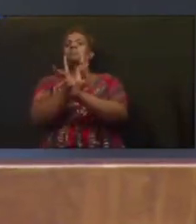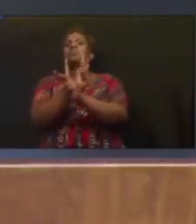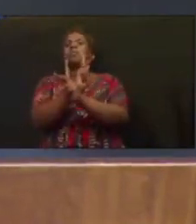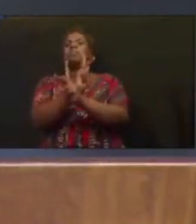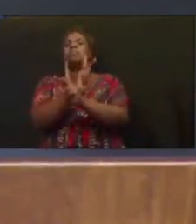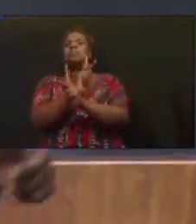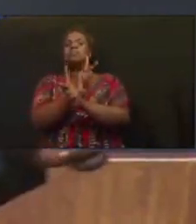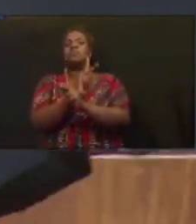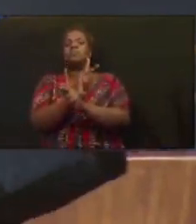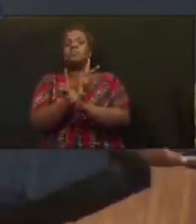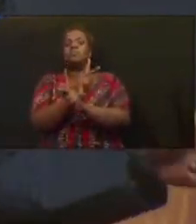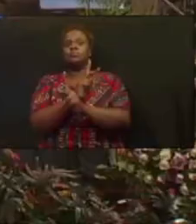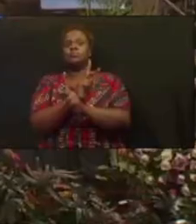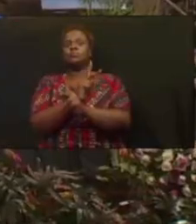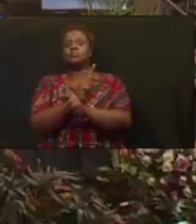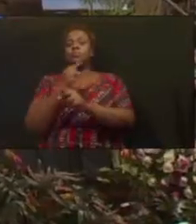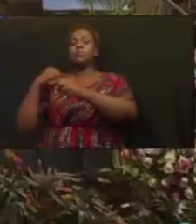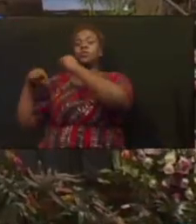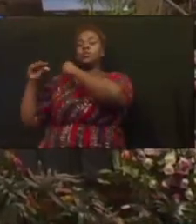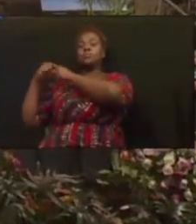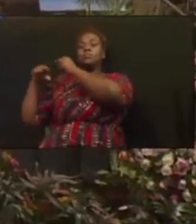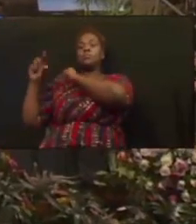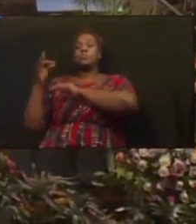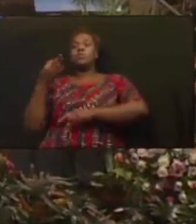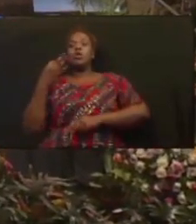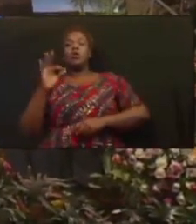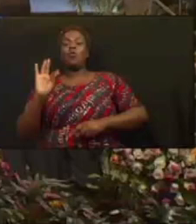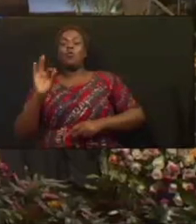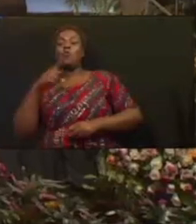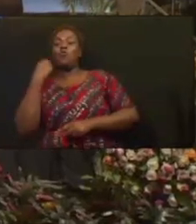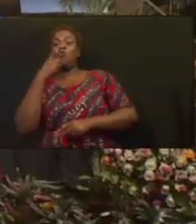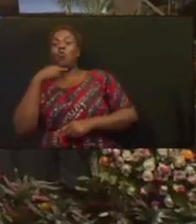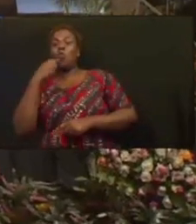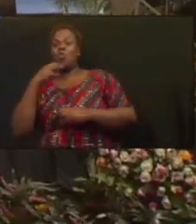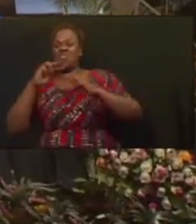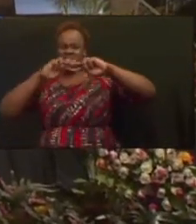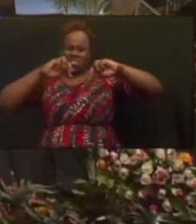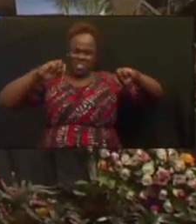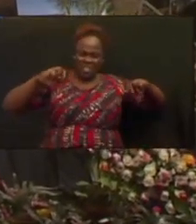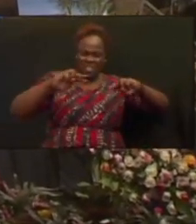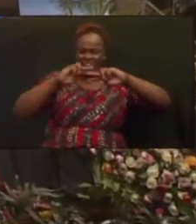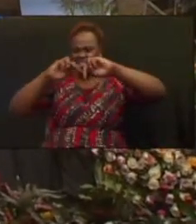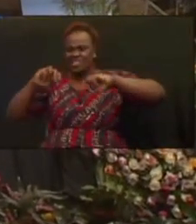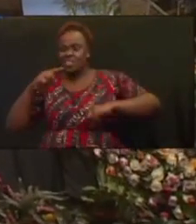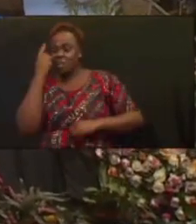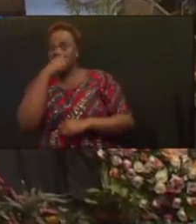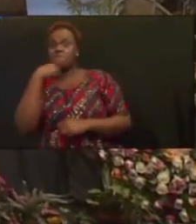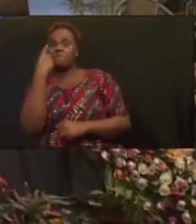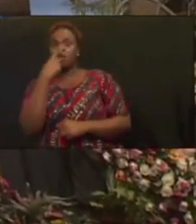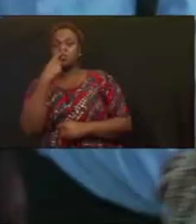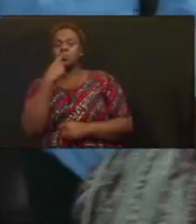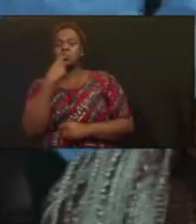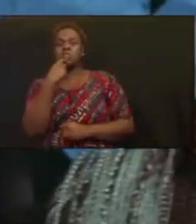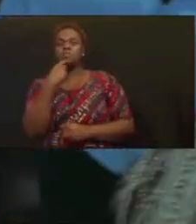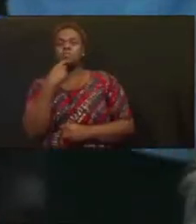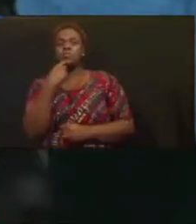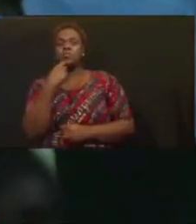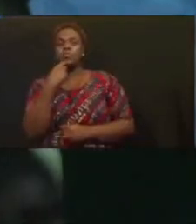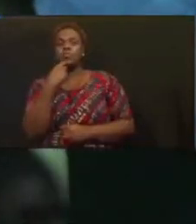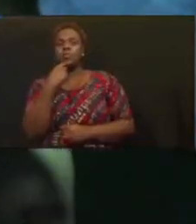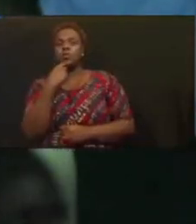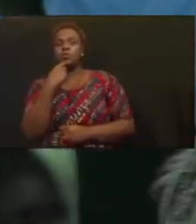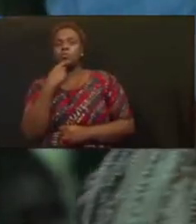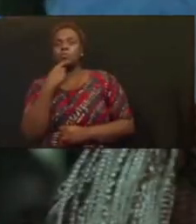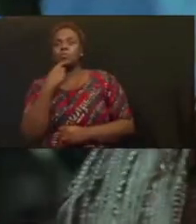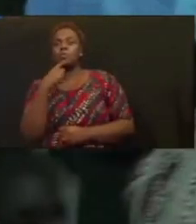The Bible says, this is the generation of them that seek thy face, O Jacob. Who shall ascend to the